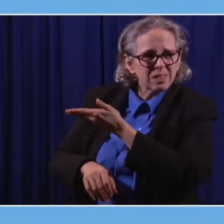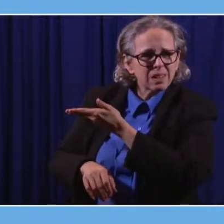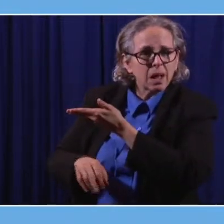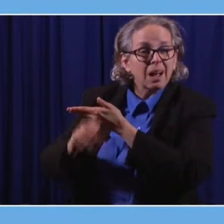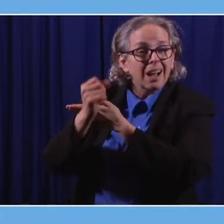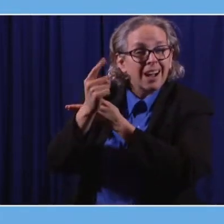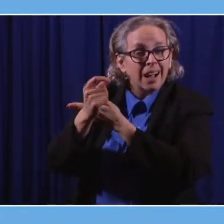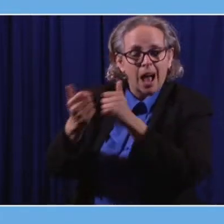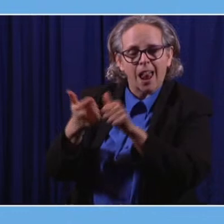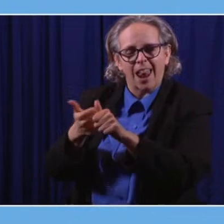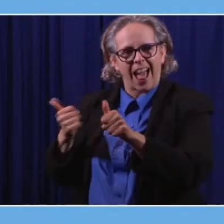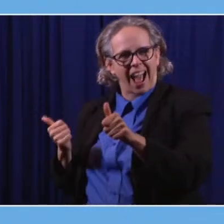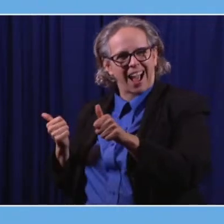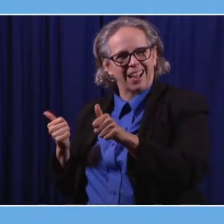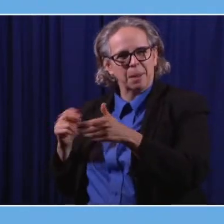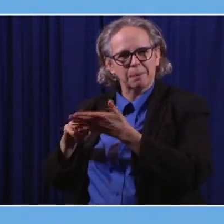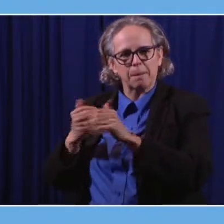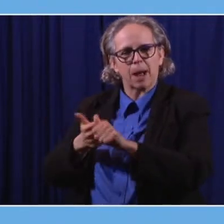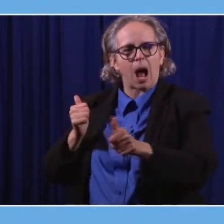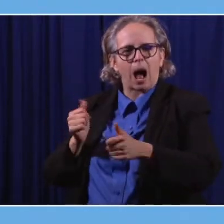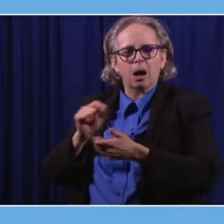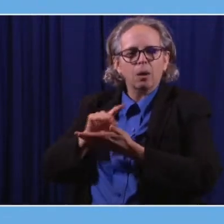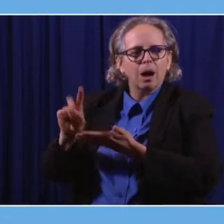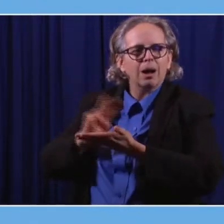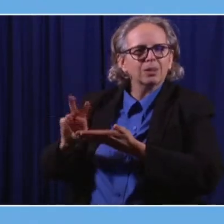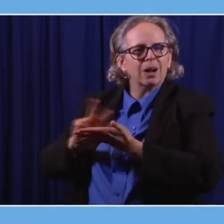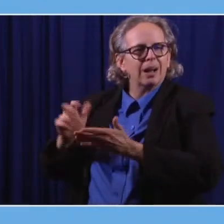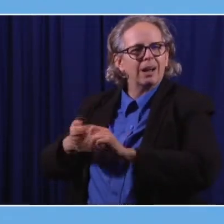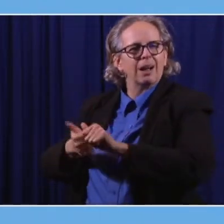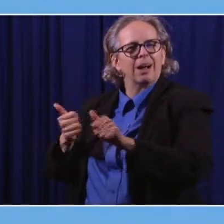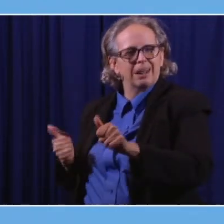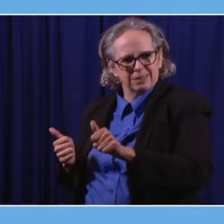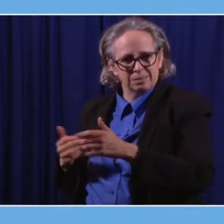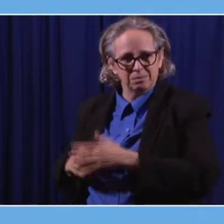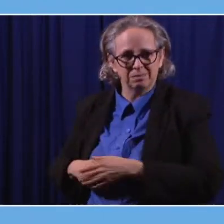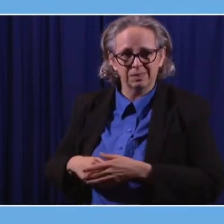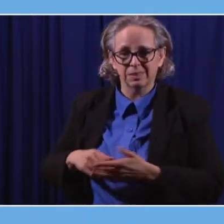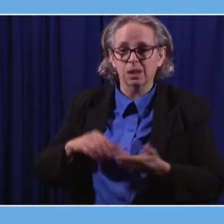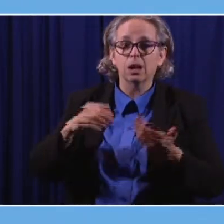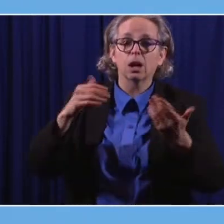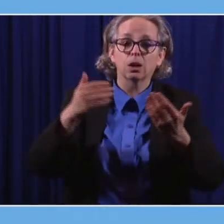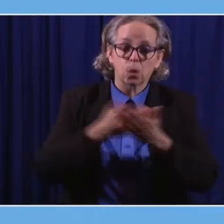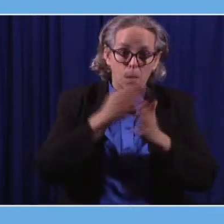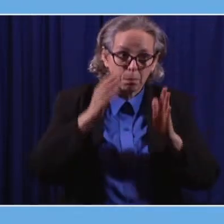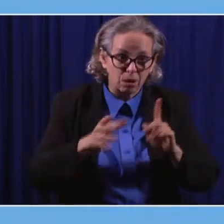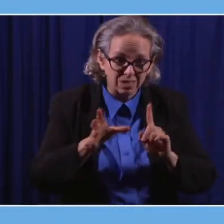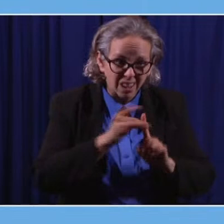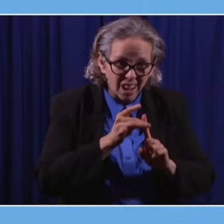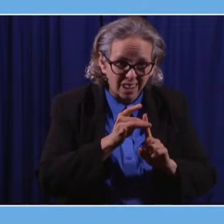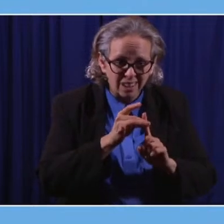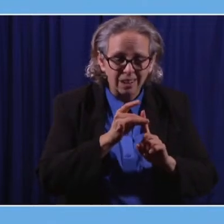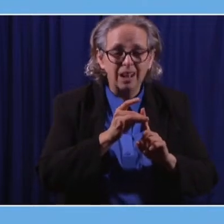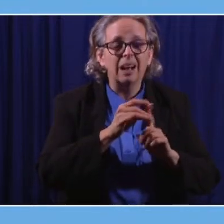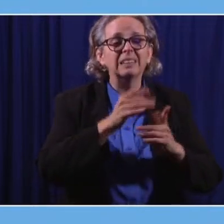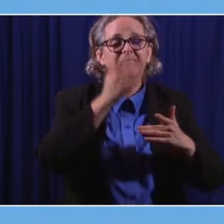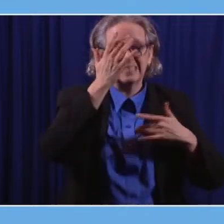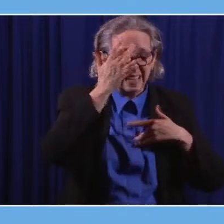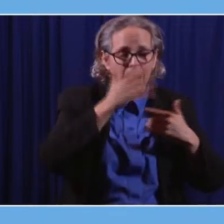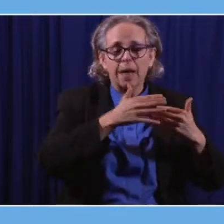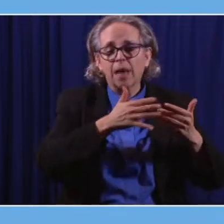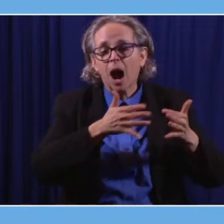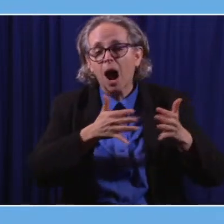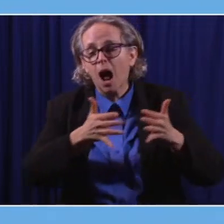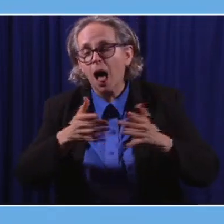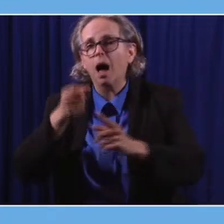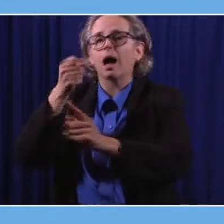late, obviously, well after someone is diagnosed many times. Although in Christie's, it was not. It